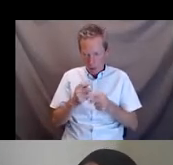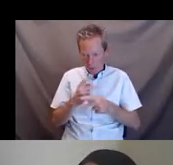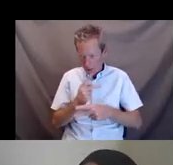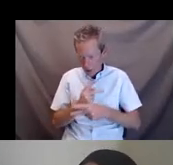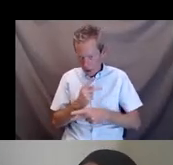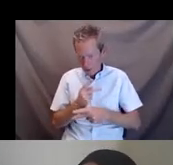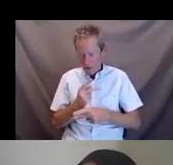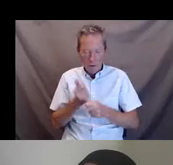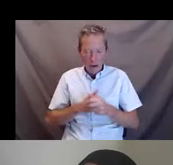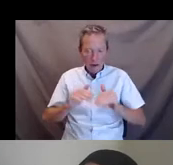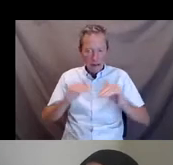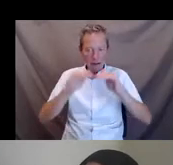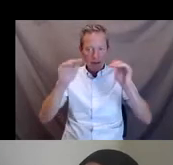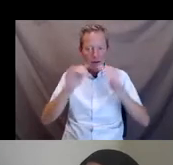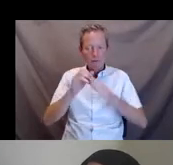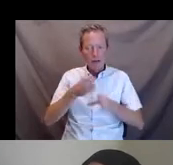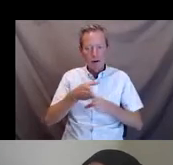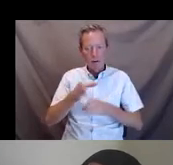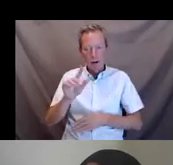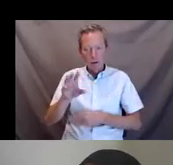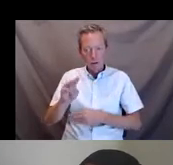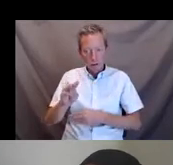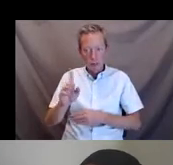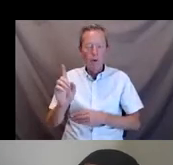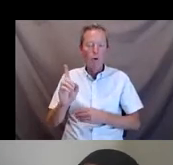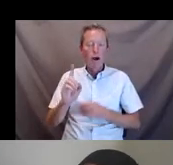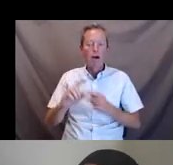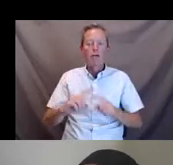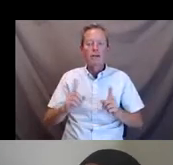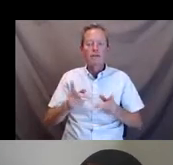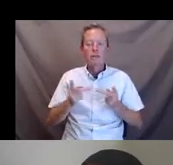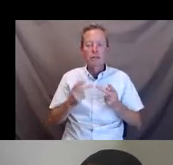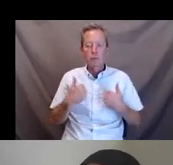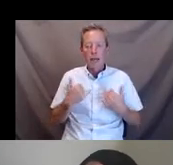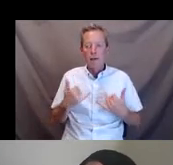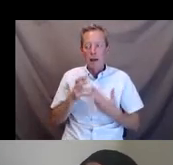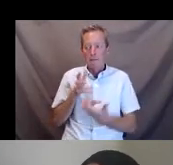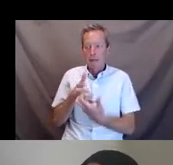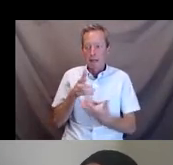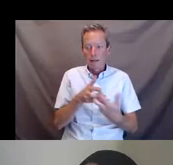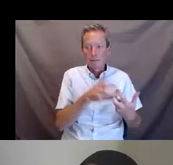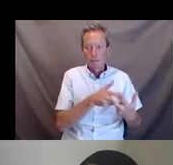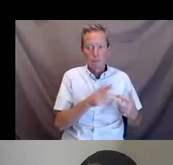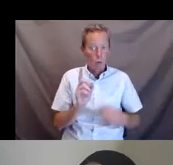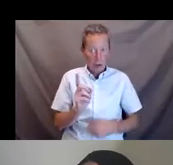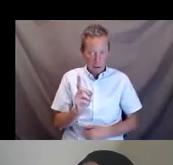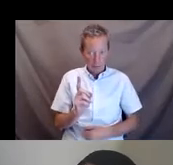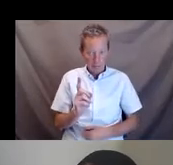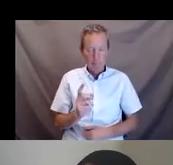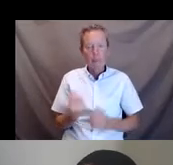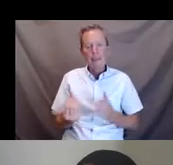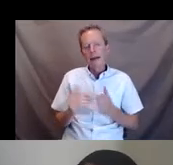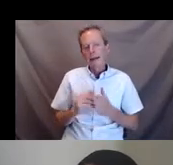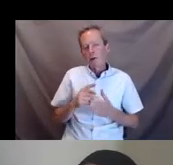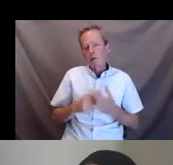from every level of that career stream, where do all the different positions that we have now belong? And again, what